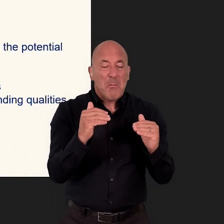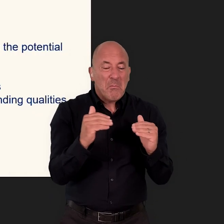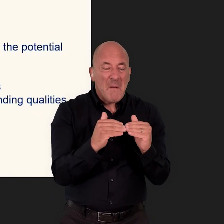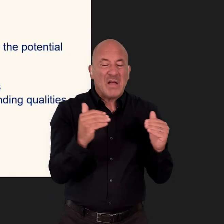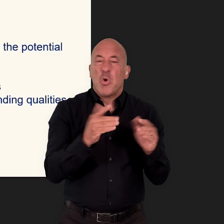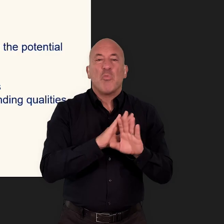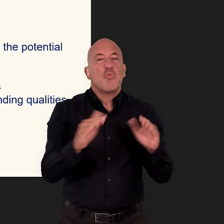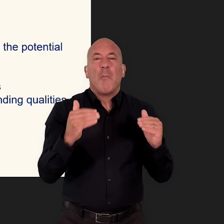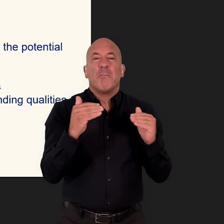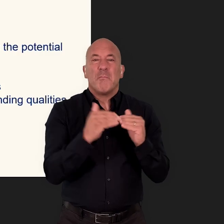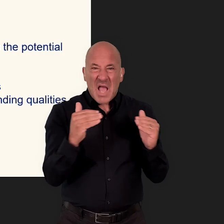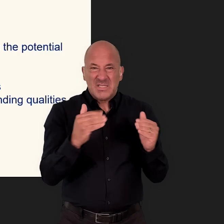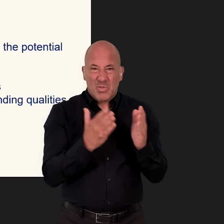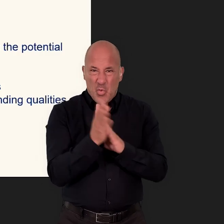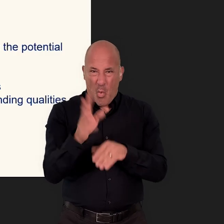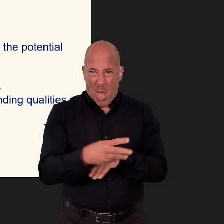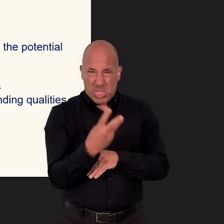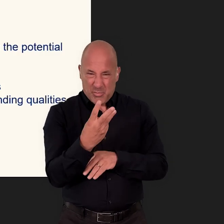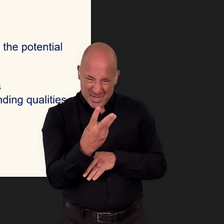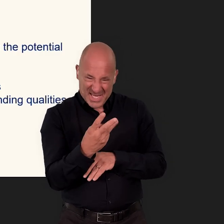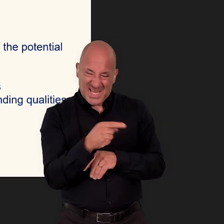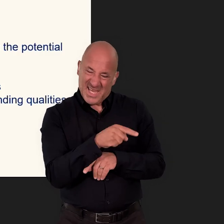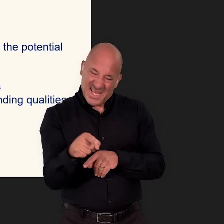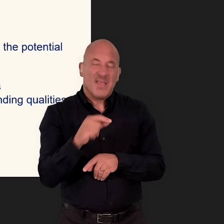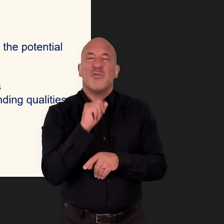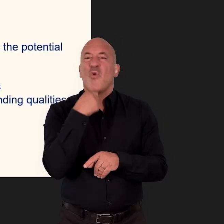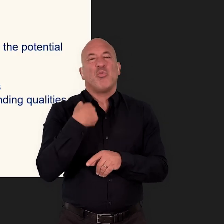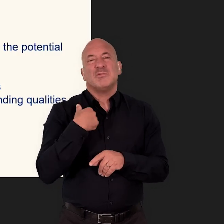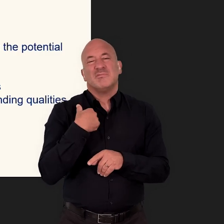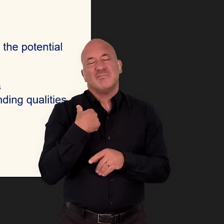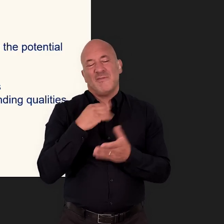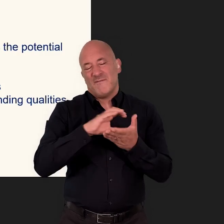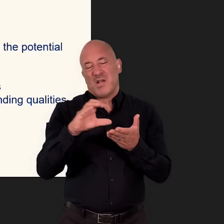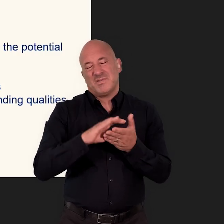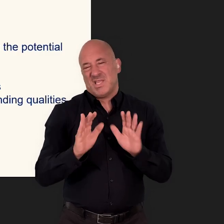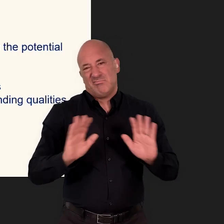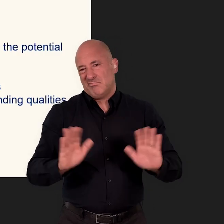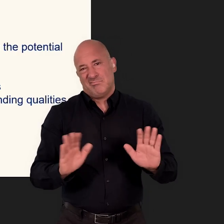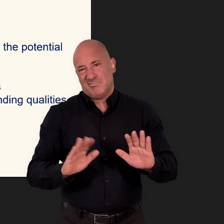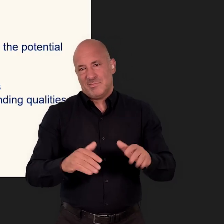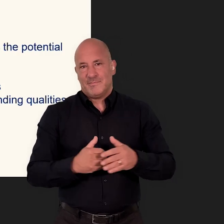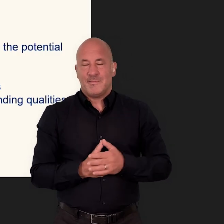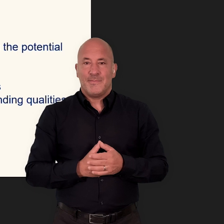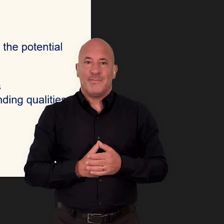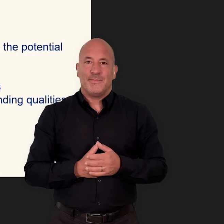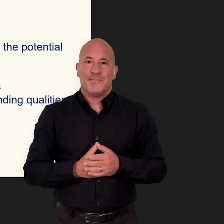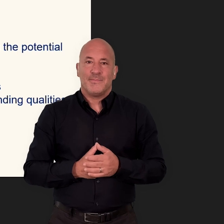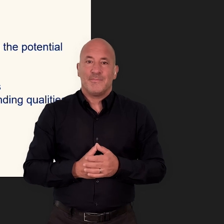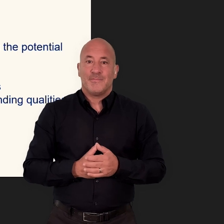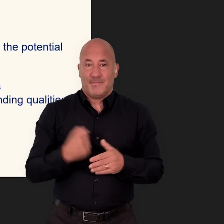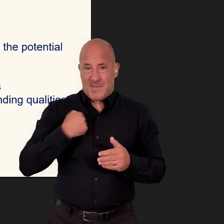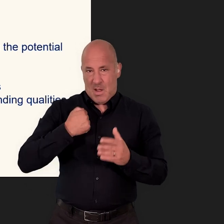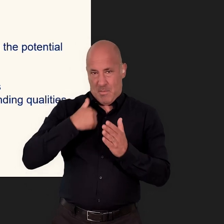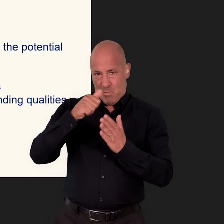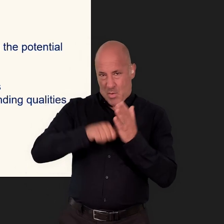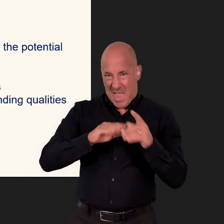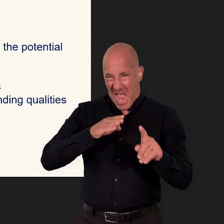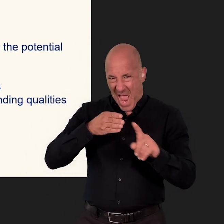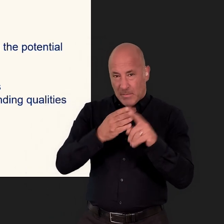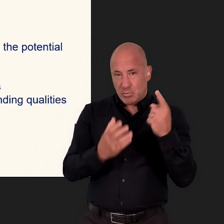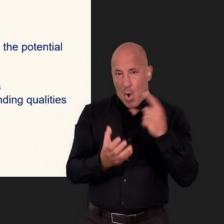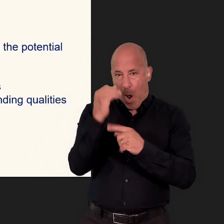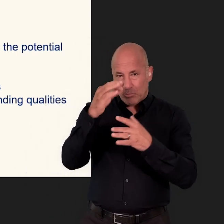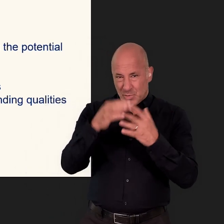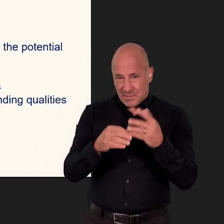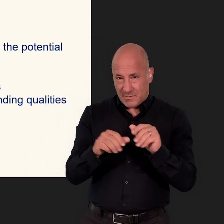Applications that do not achieve at least met under all 3 criteria will not be recommended for funding. To ensure